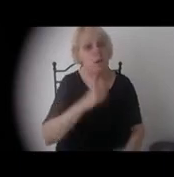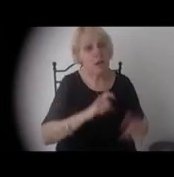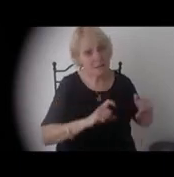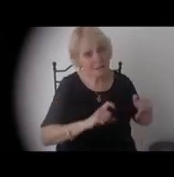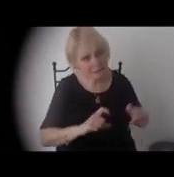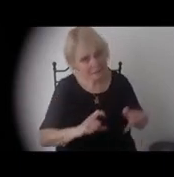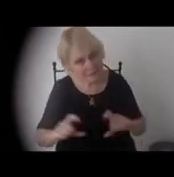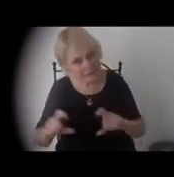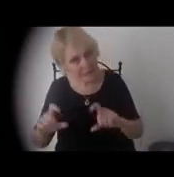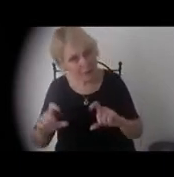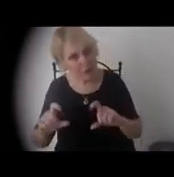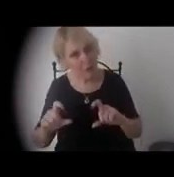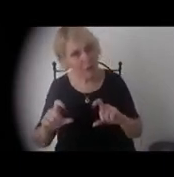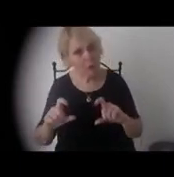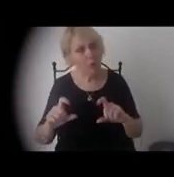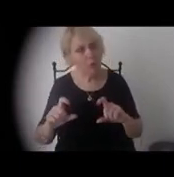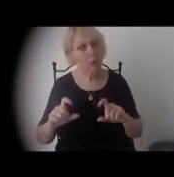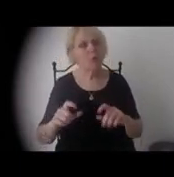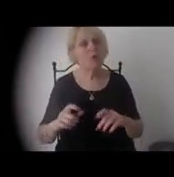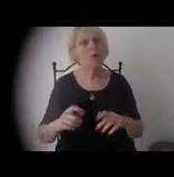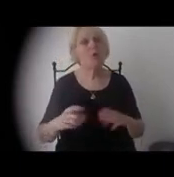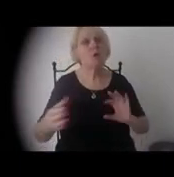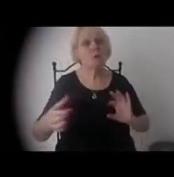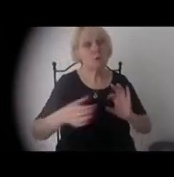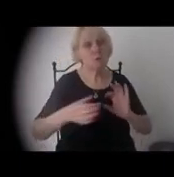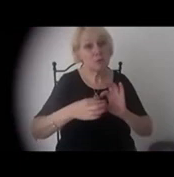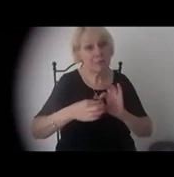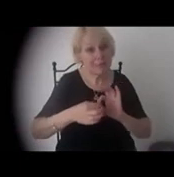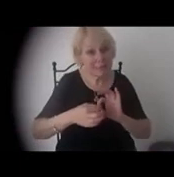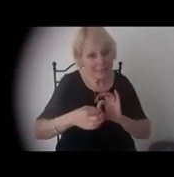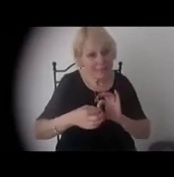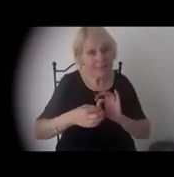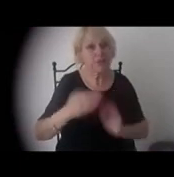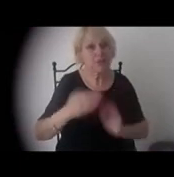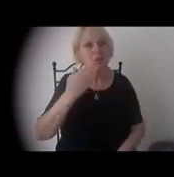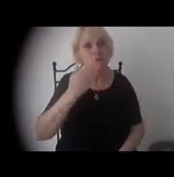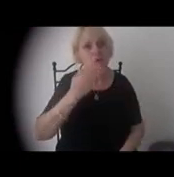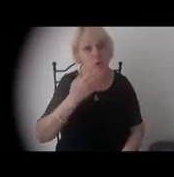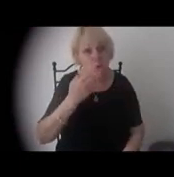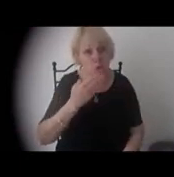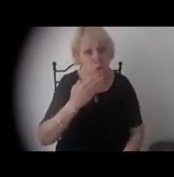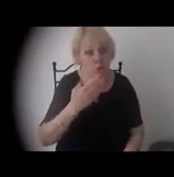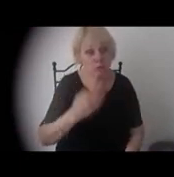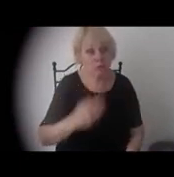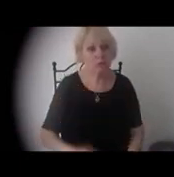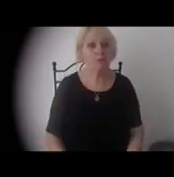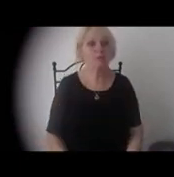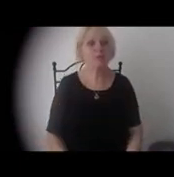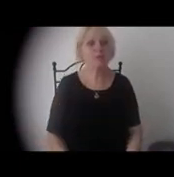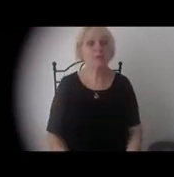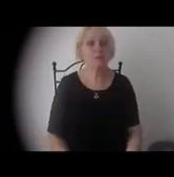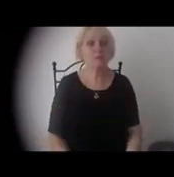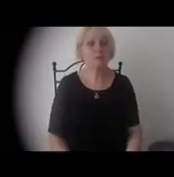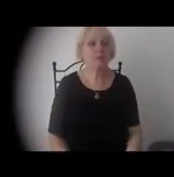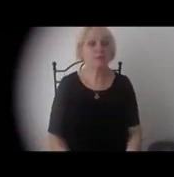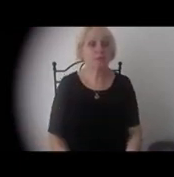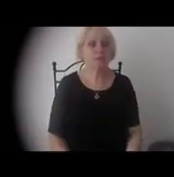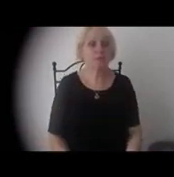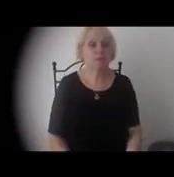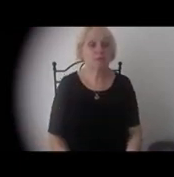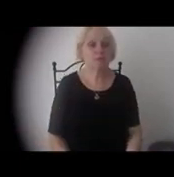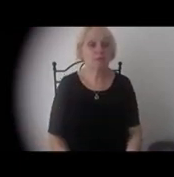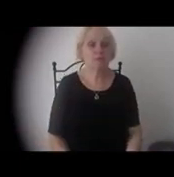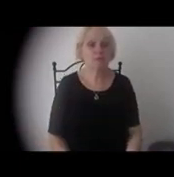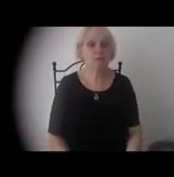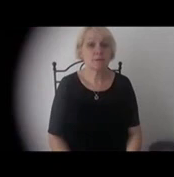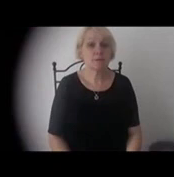still be very much wanting to link with schools and other schools facing services, and